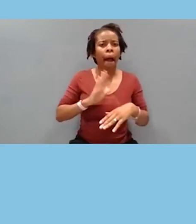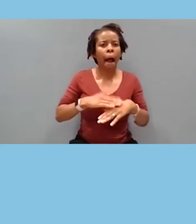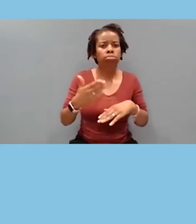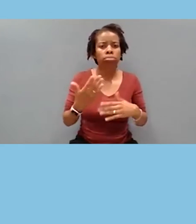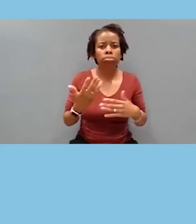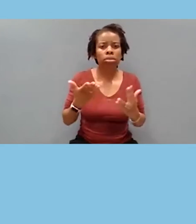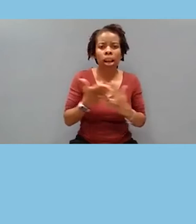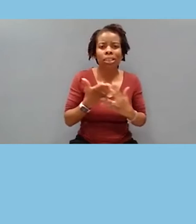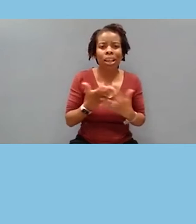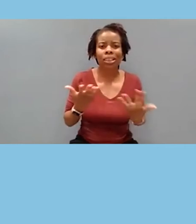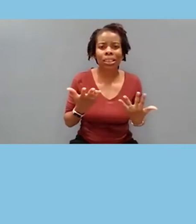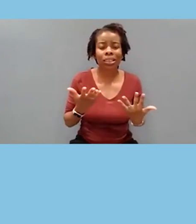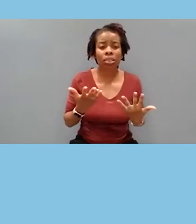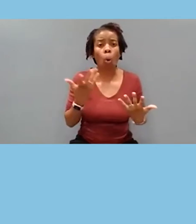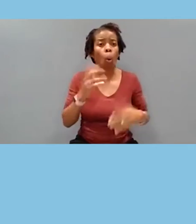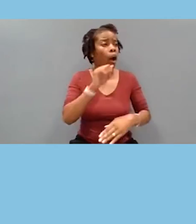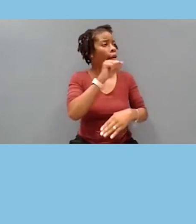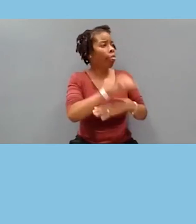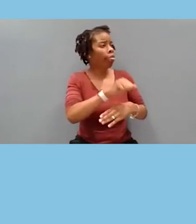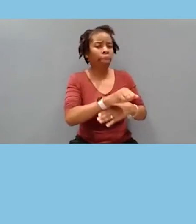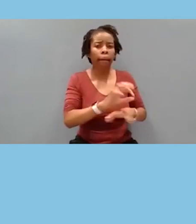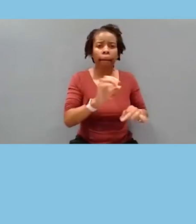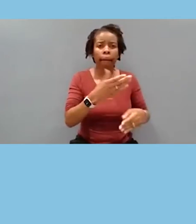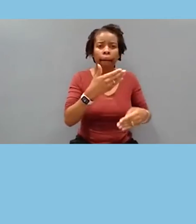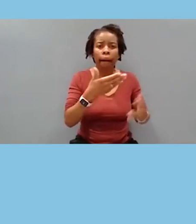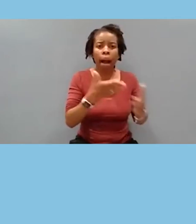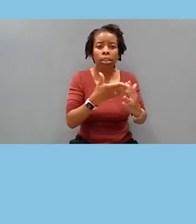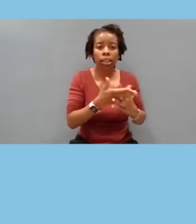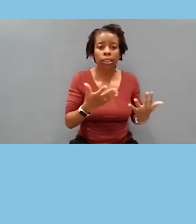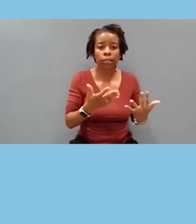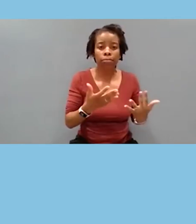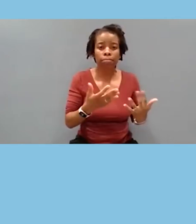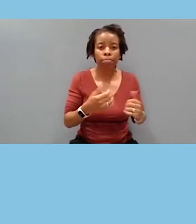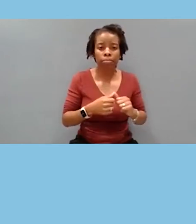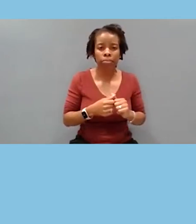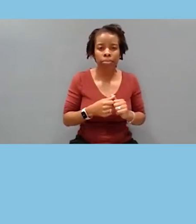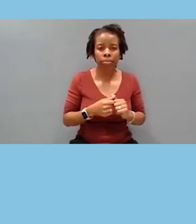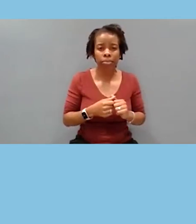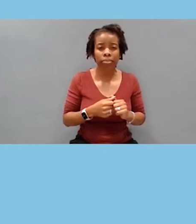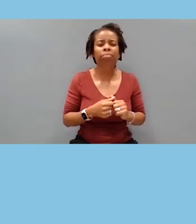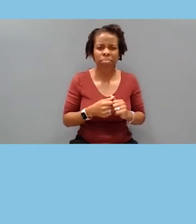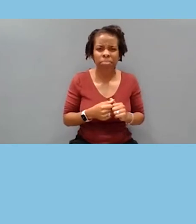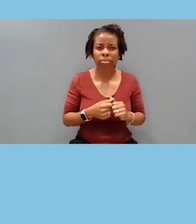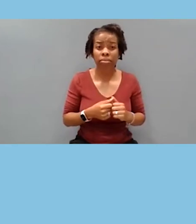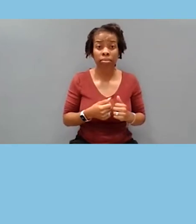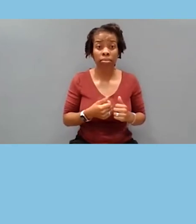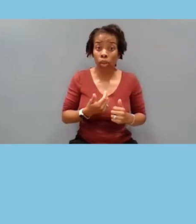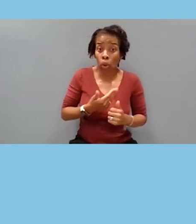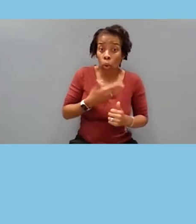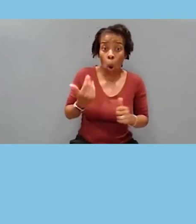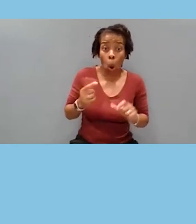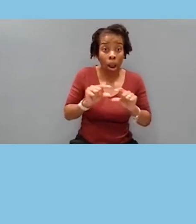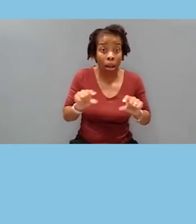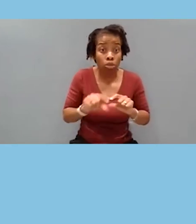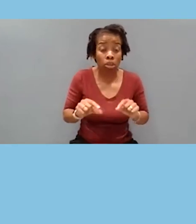No toilets or no captioning, makes for a highly exclusionary